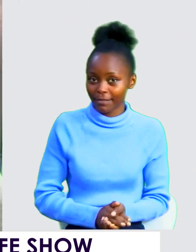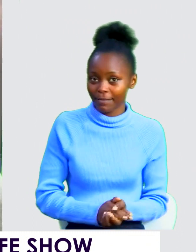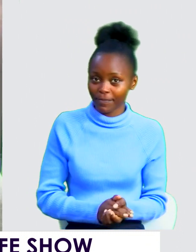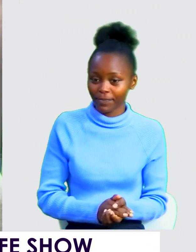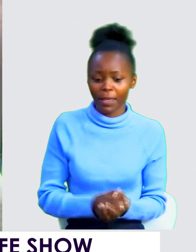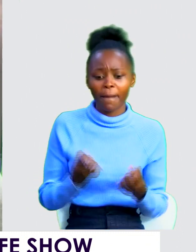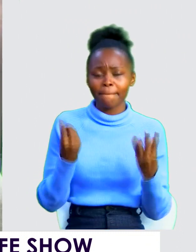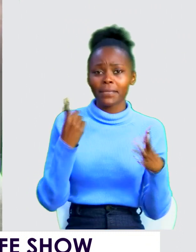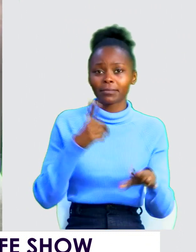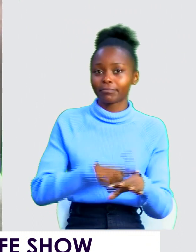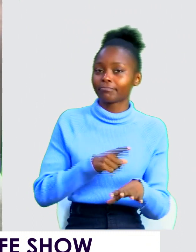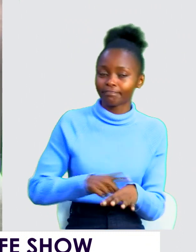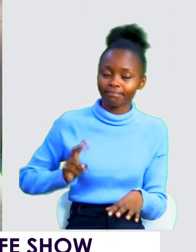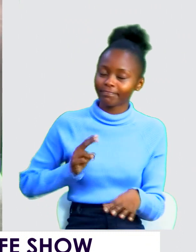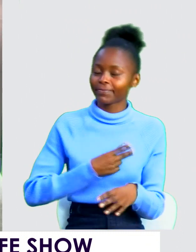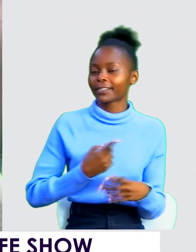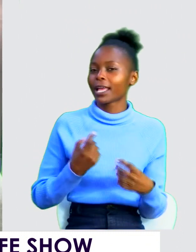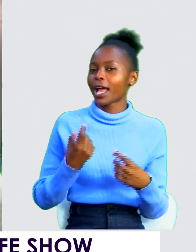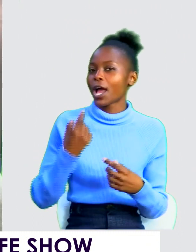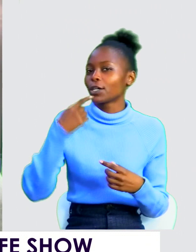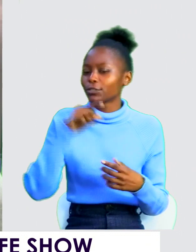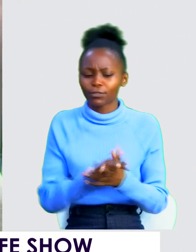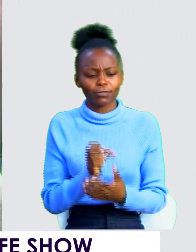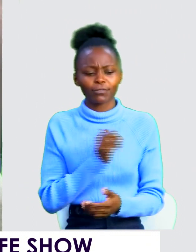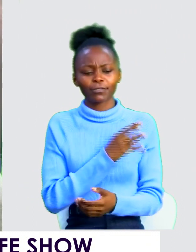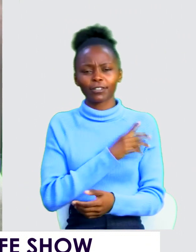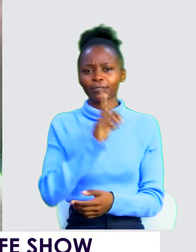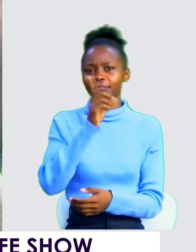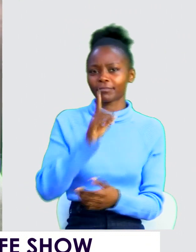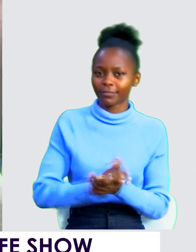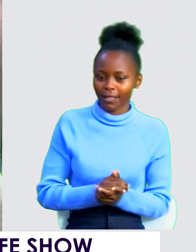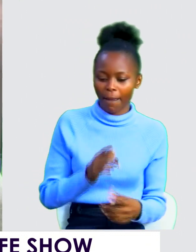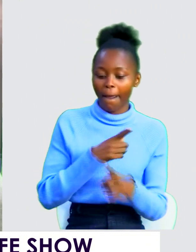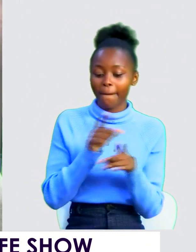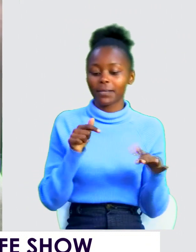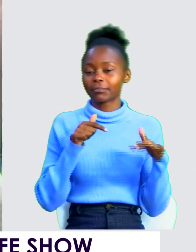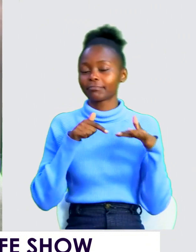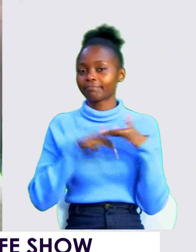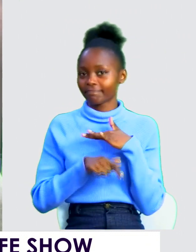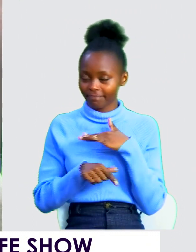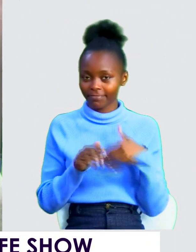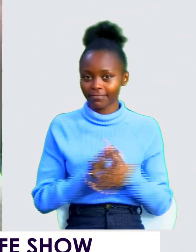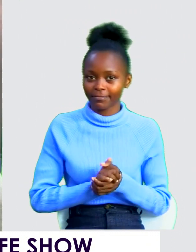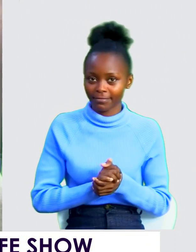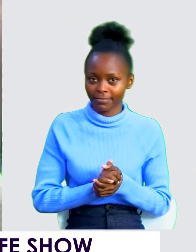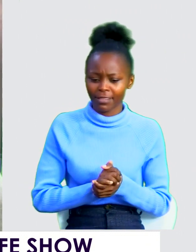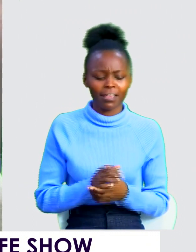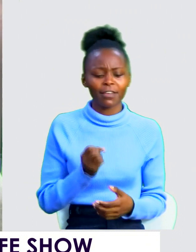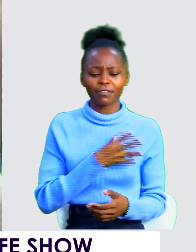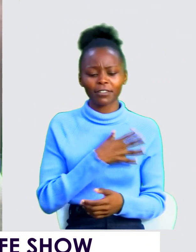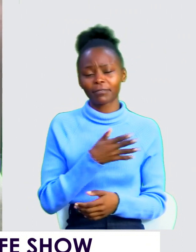Many times we are told not to fear, but deep inside of us, fear